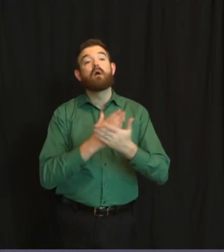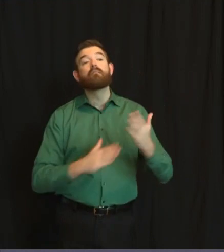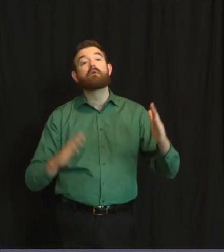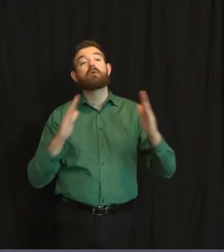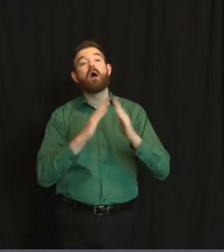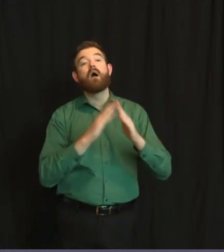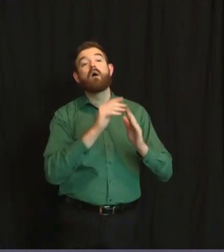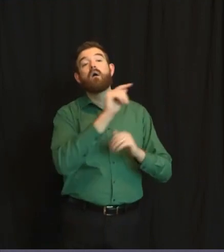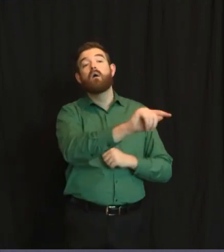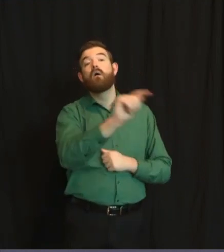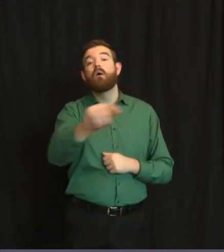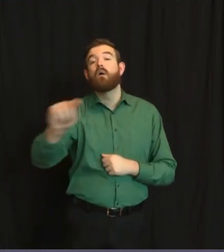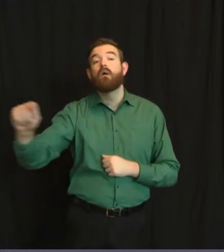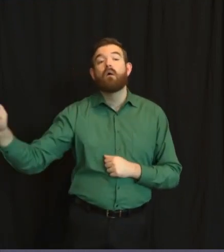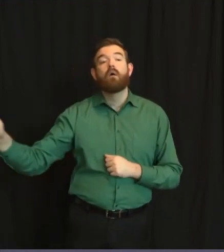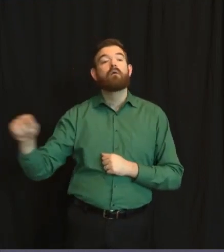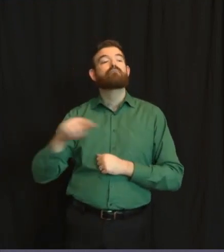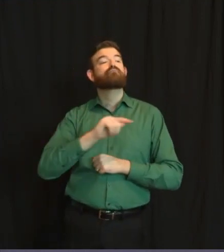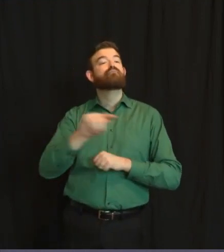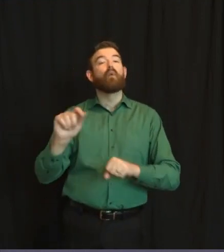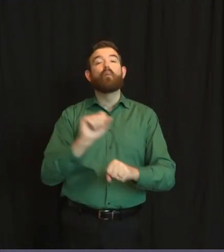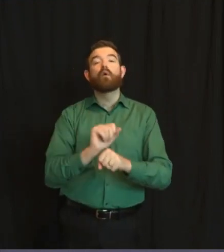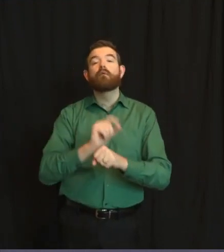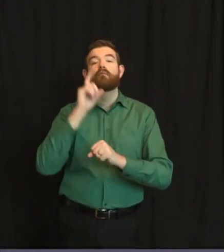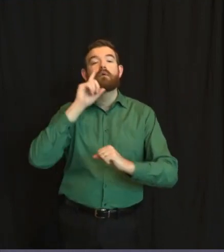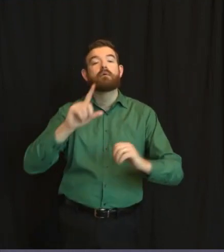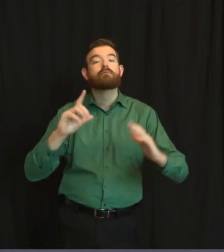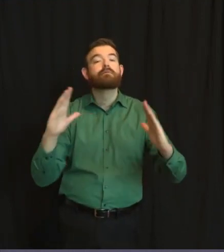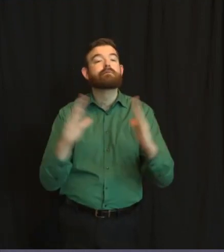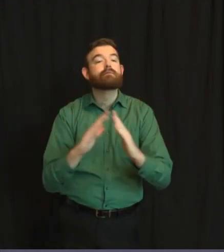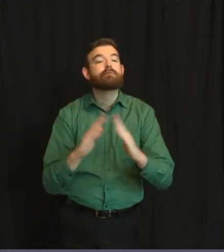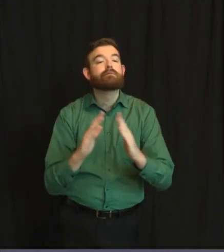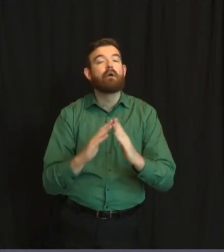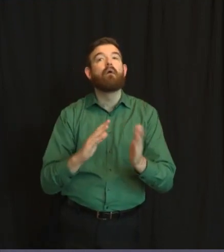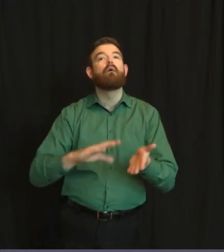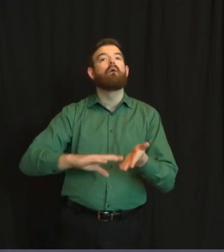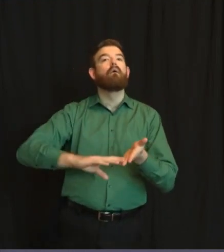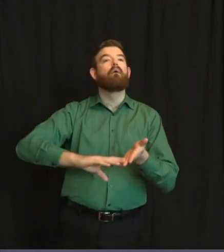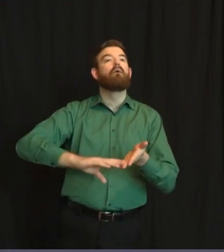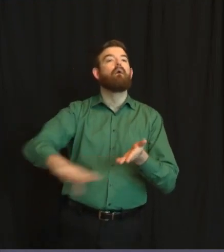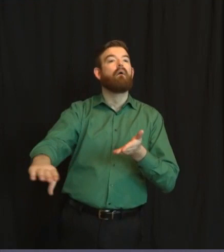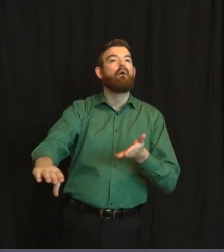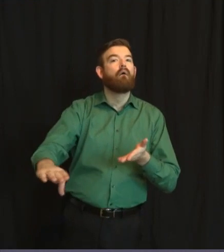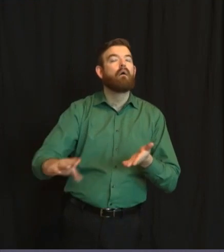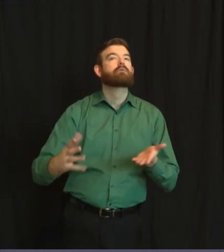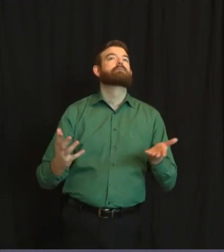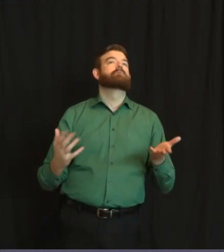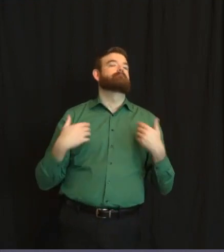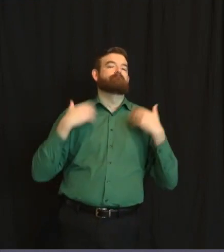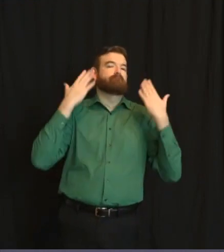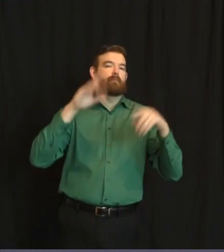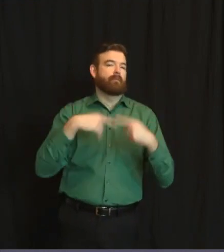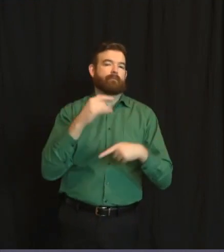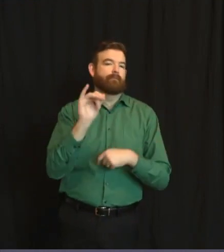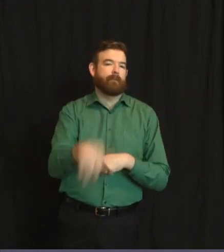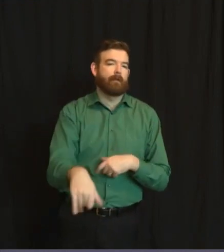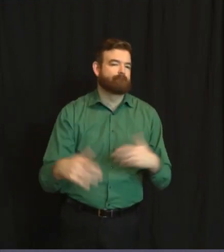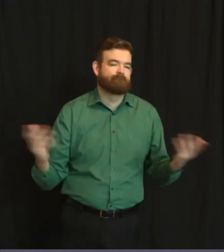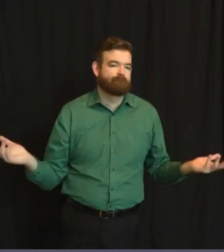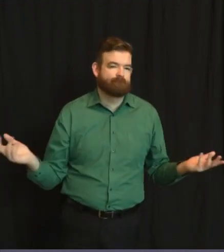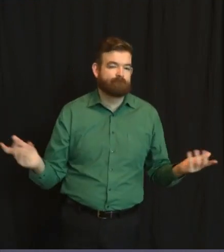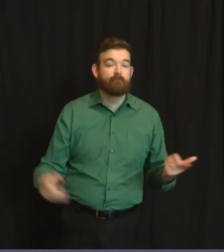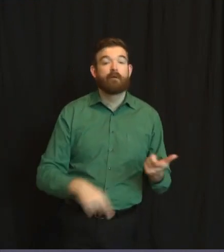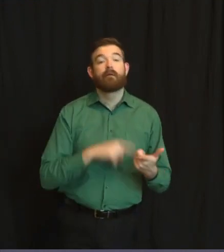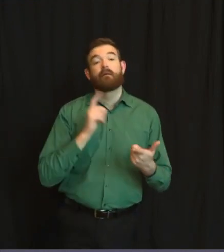particular insight other than one piece of your question I thought was a good one. We've been discussing, as you can